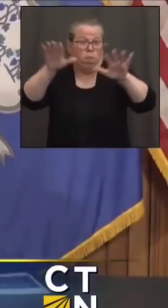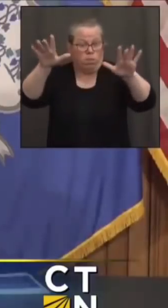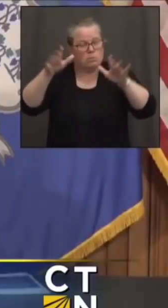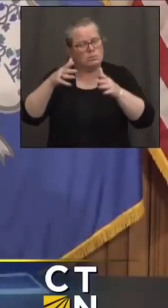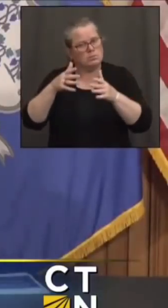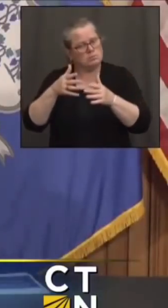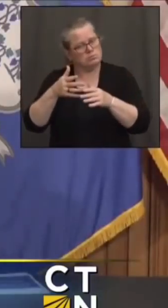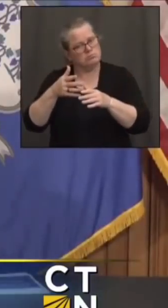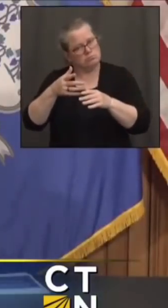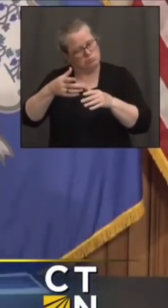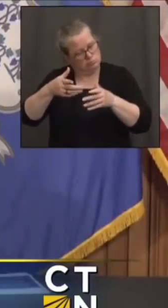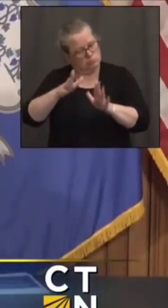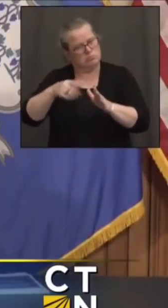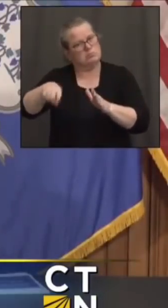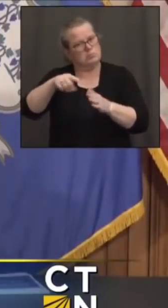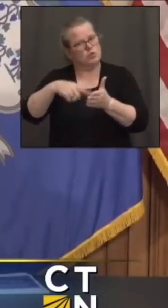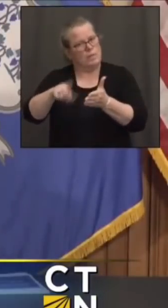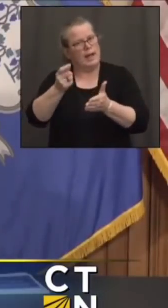would you say that it's